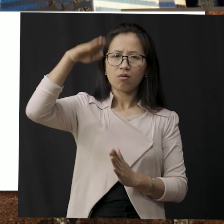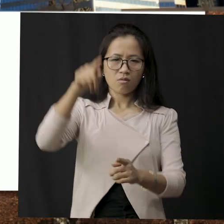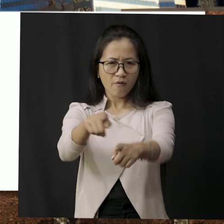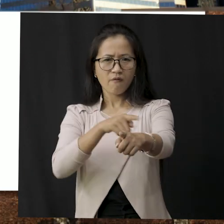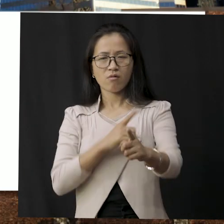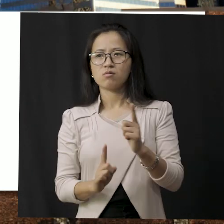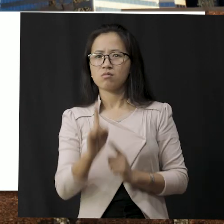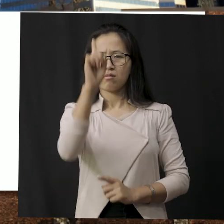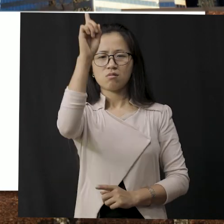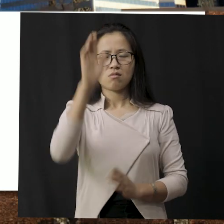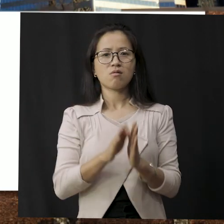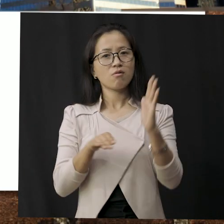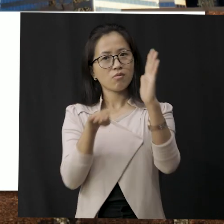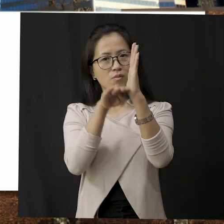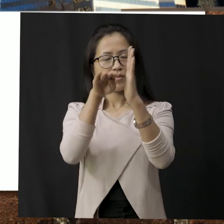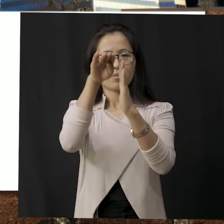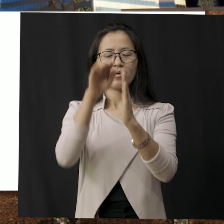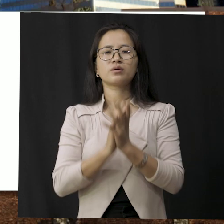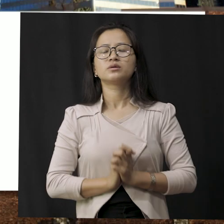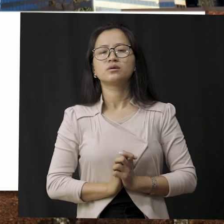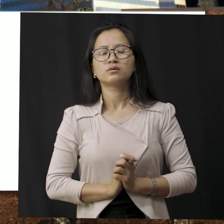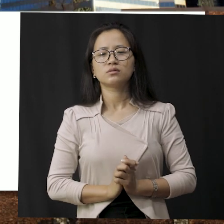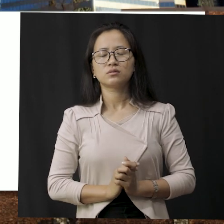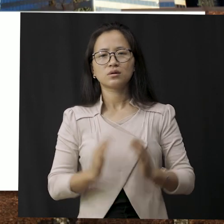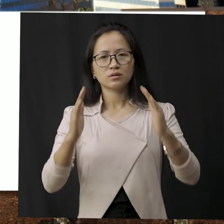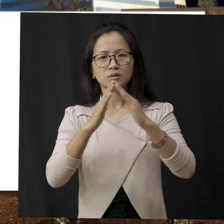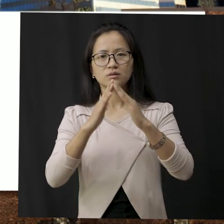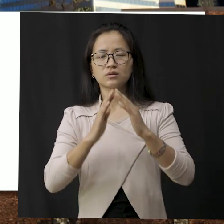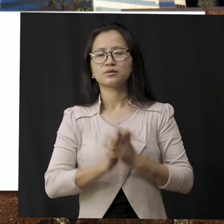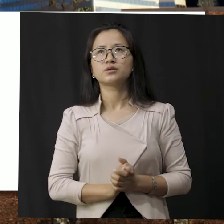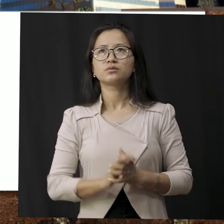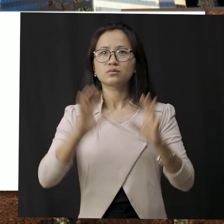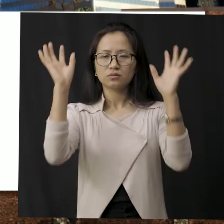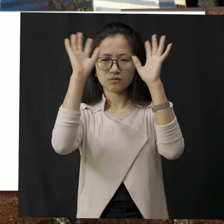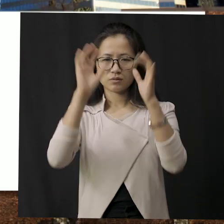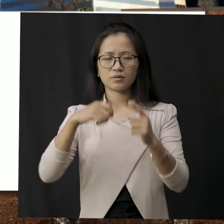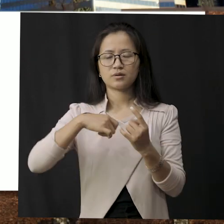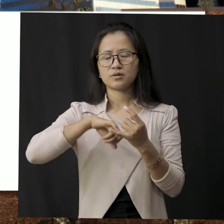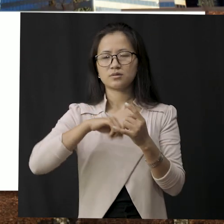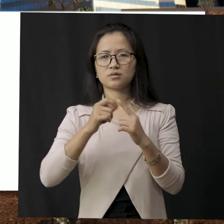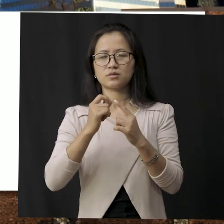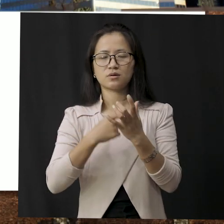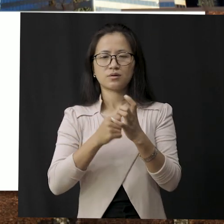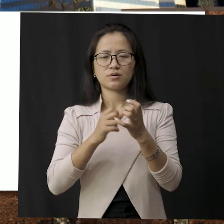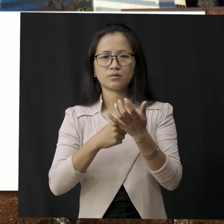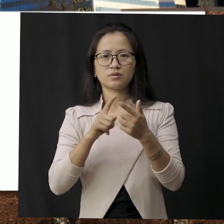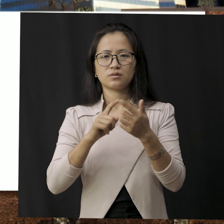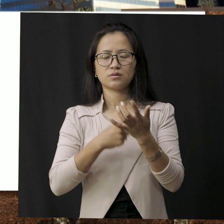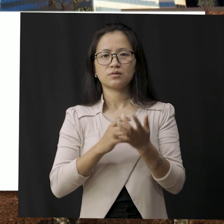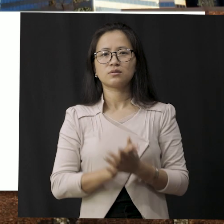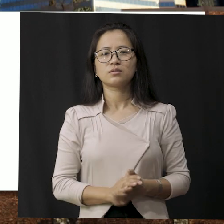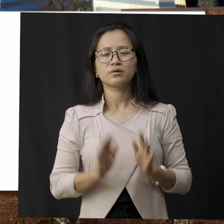a very tall building. This type of houses are called skyscrapers. Now this type of